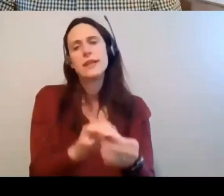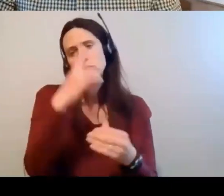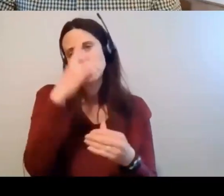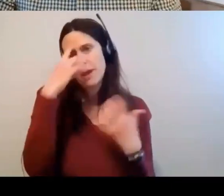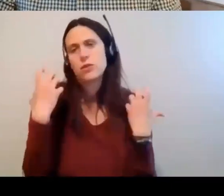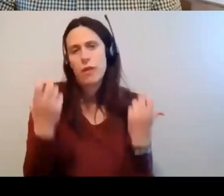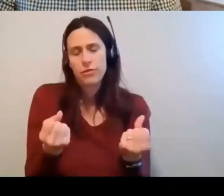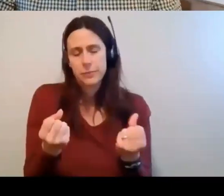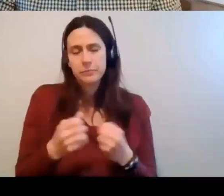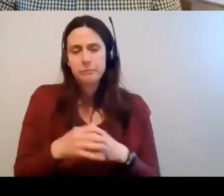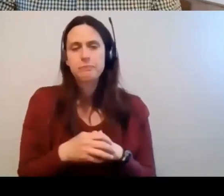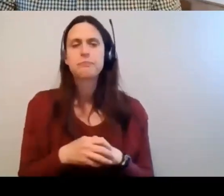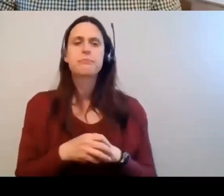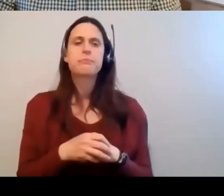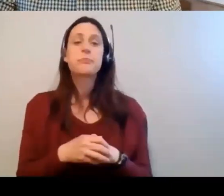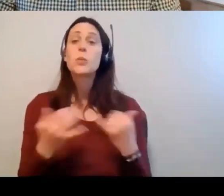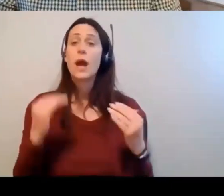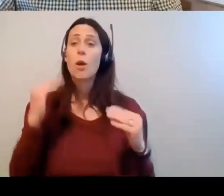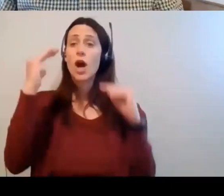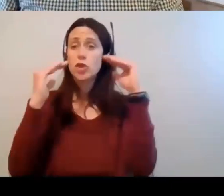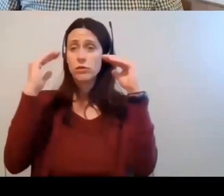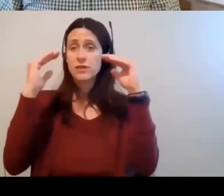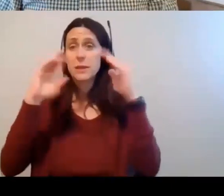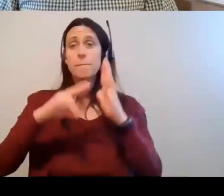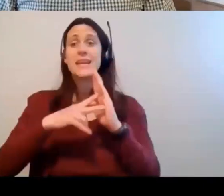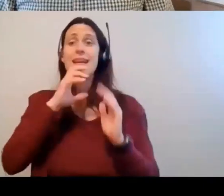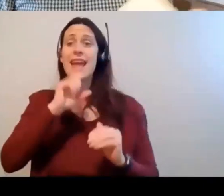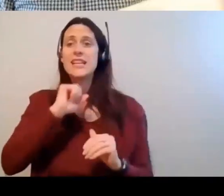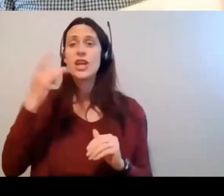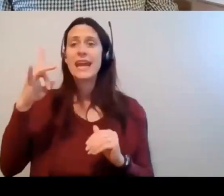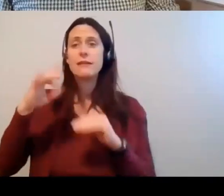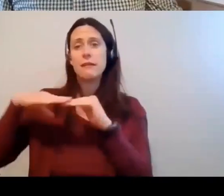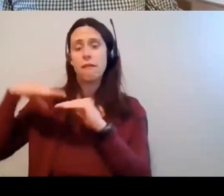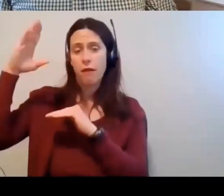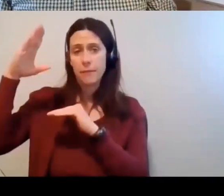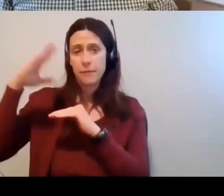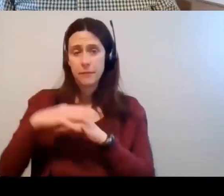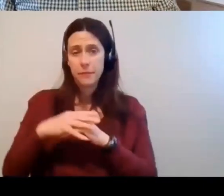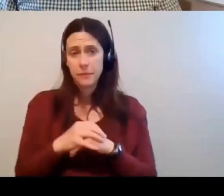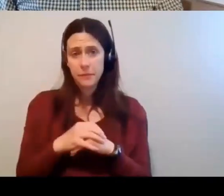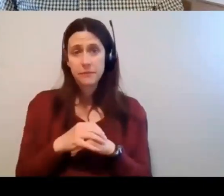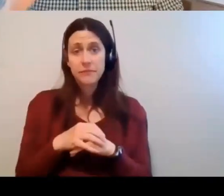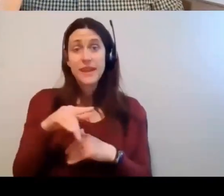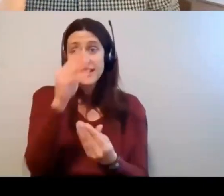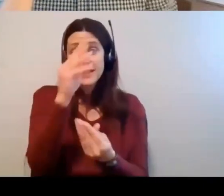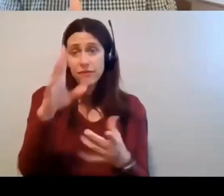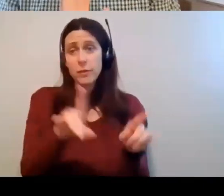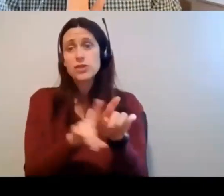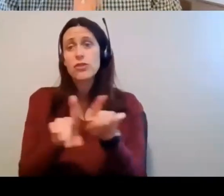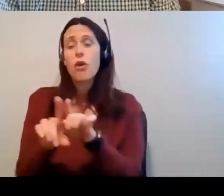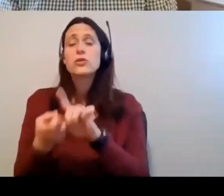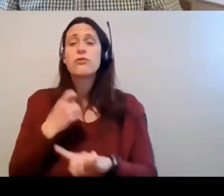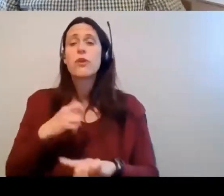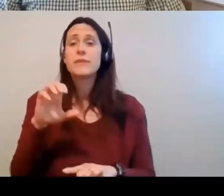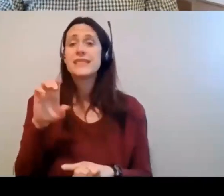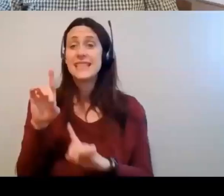We're going to talk a little bit about adults. This will be anybody 18 and up. So this information also comes from the CDC. This was published